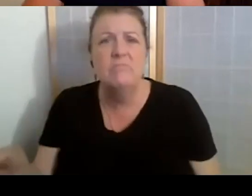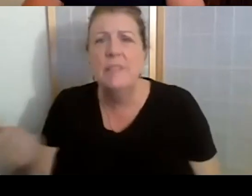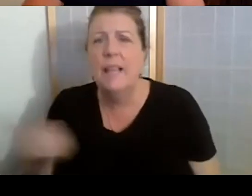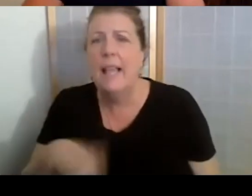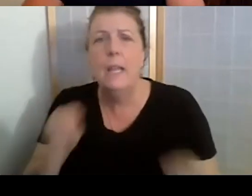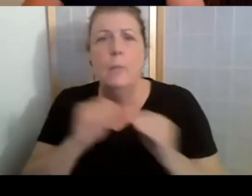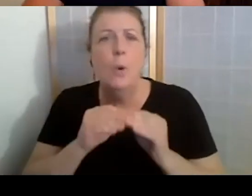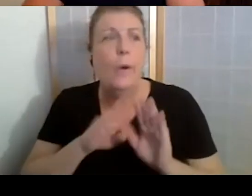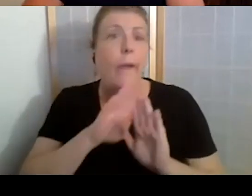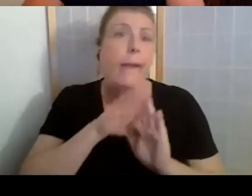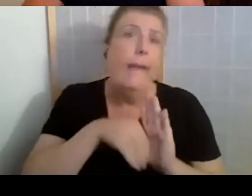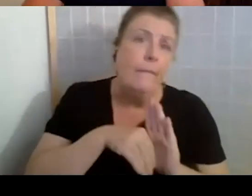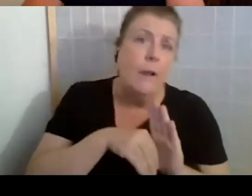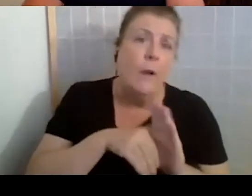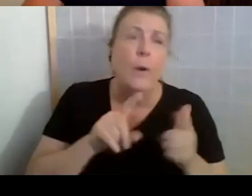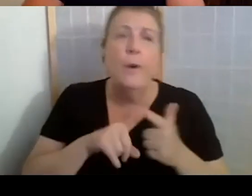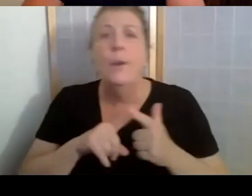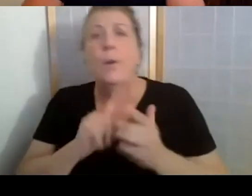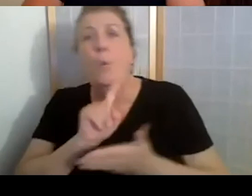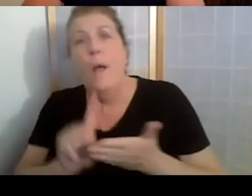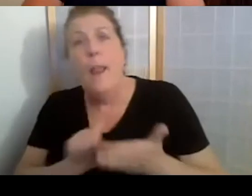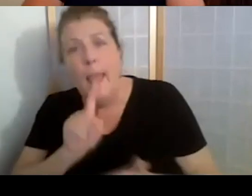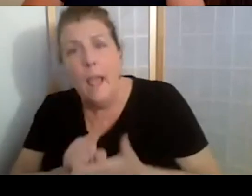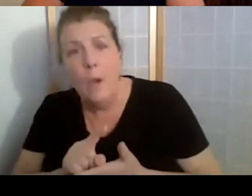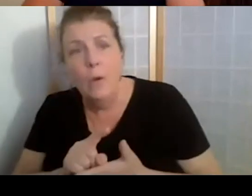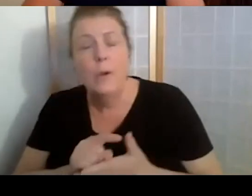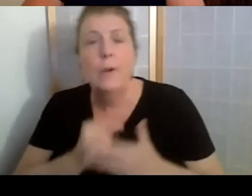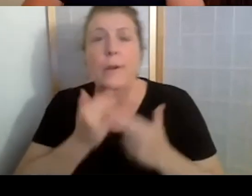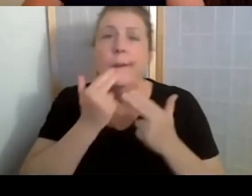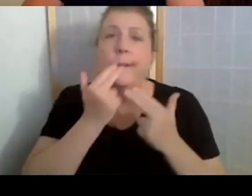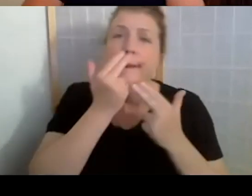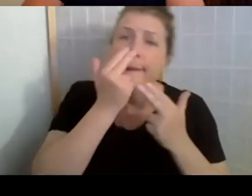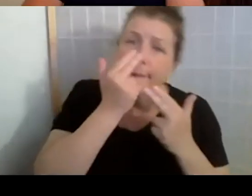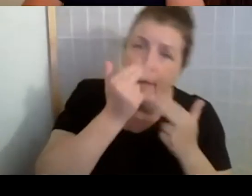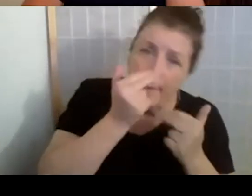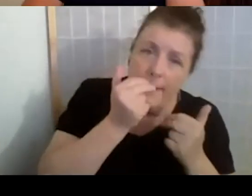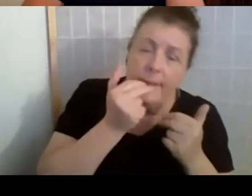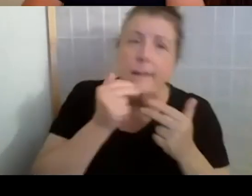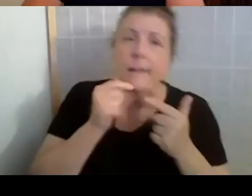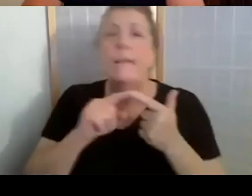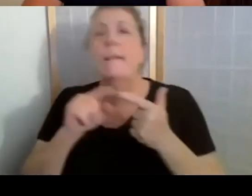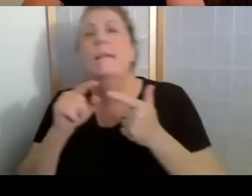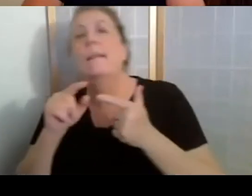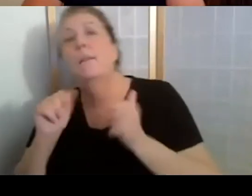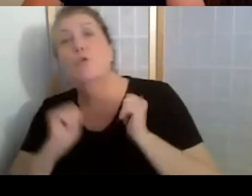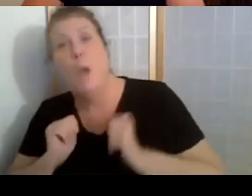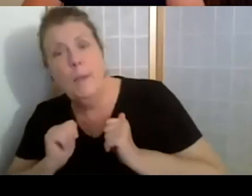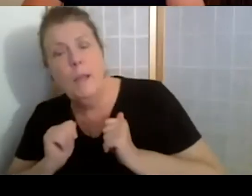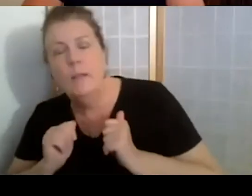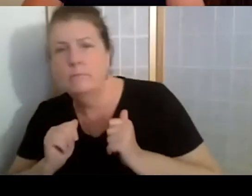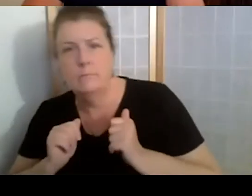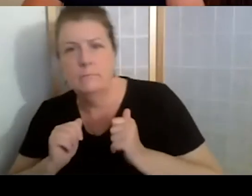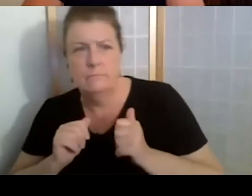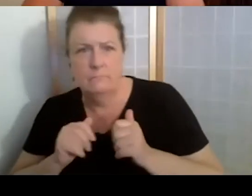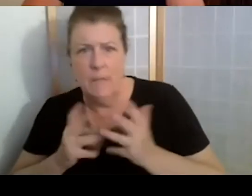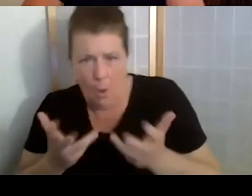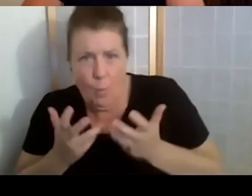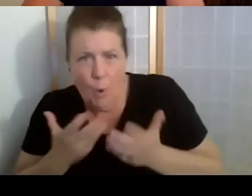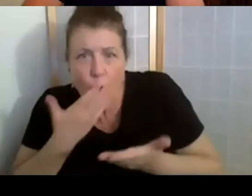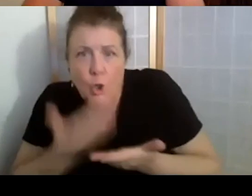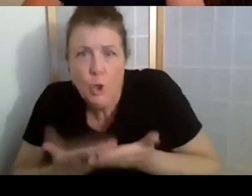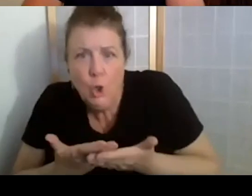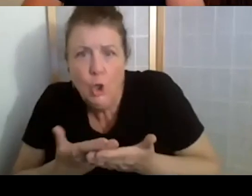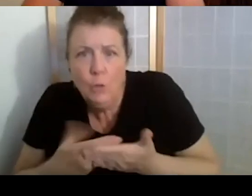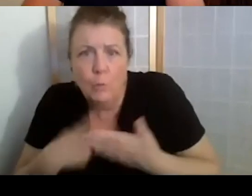a comedy or a drama? It's just, people just want something that's good. So I feel incredibly lucky to be working in this era of television, because I don't think you need to make those